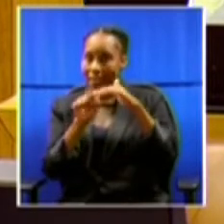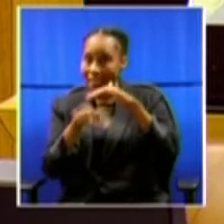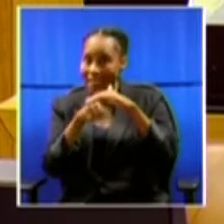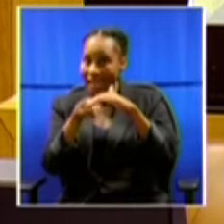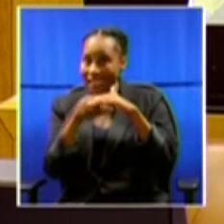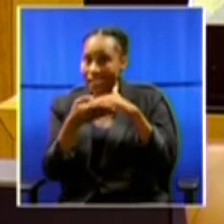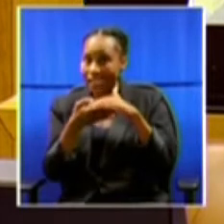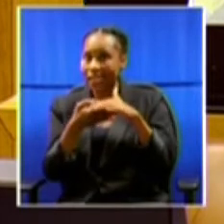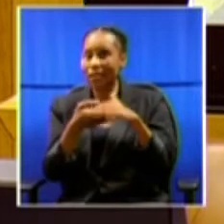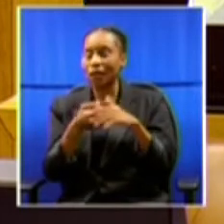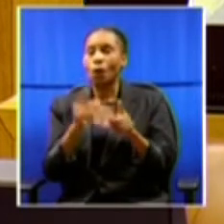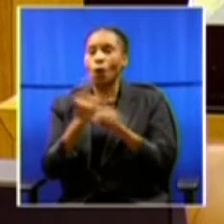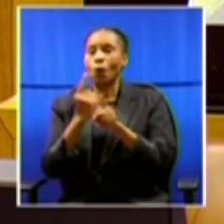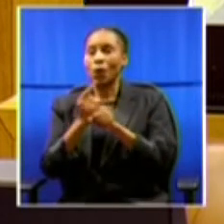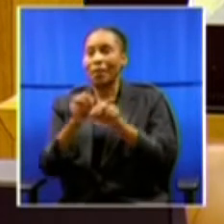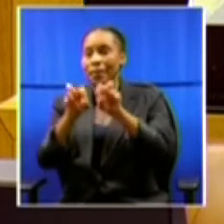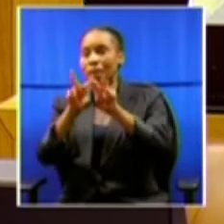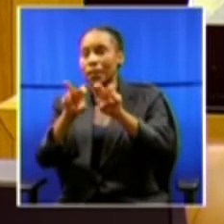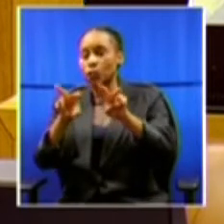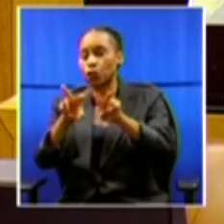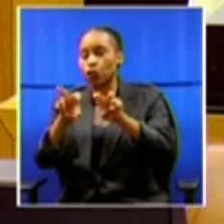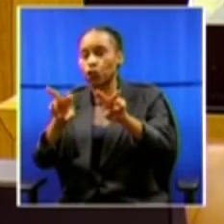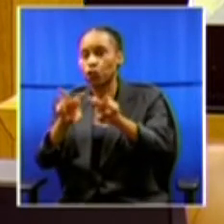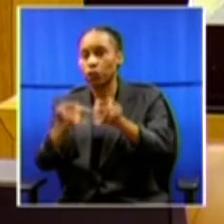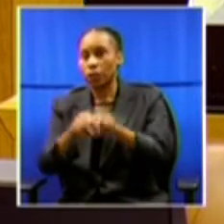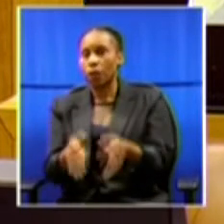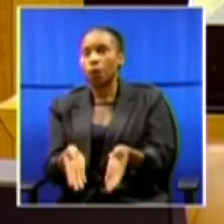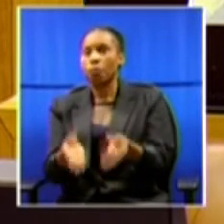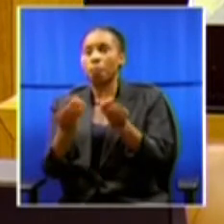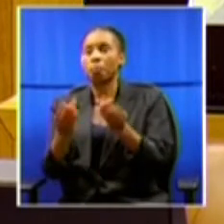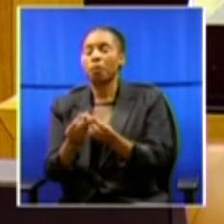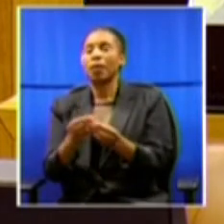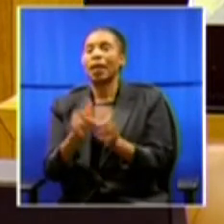every time there is a search, we discover contraband,